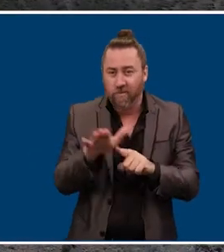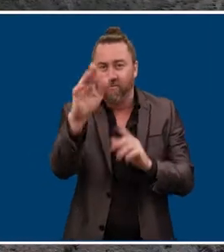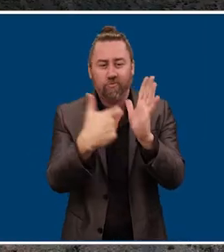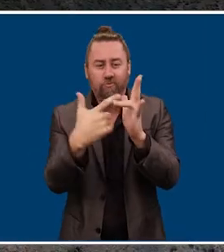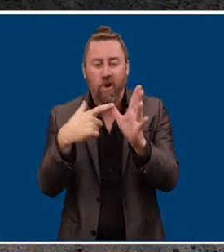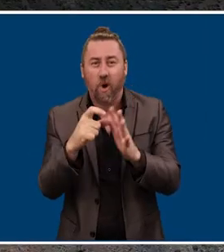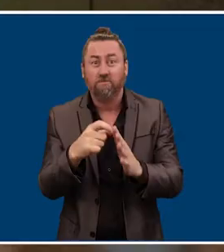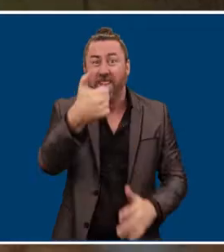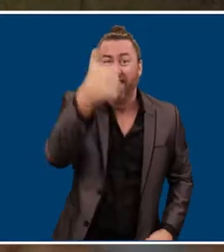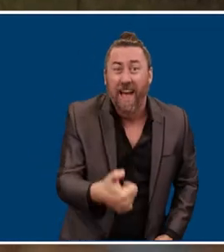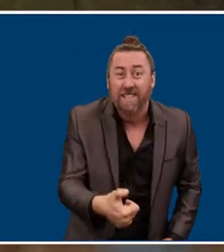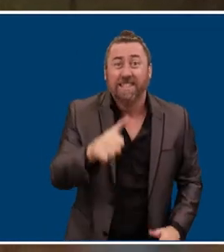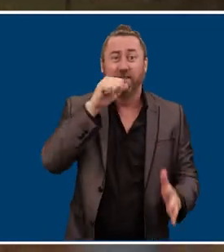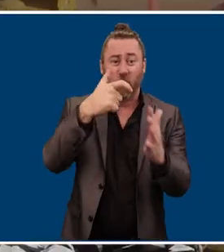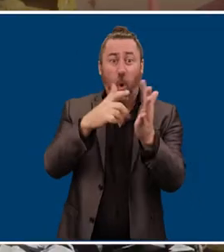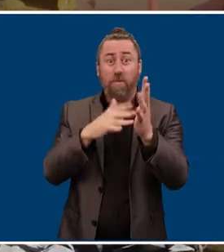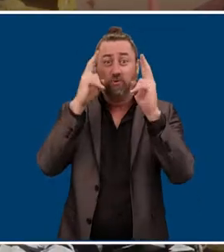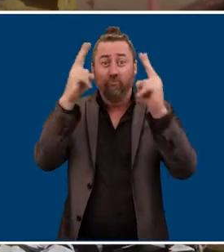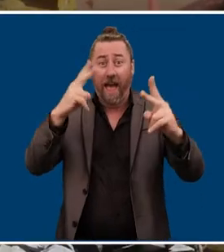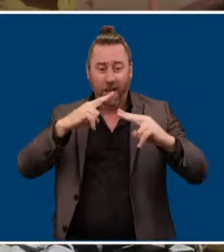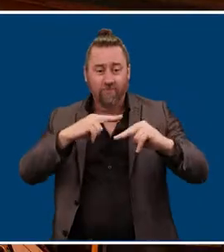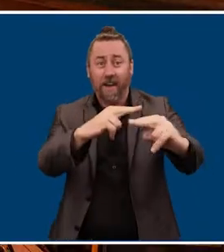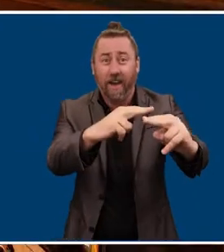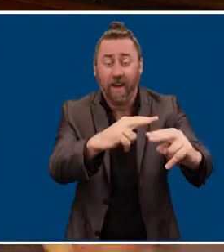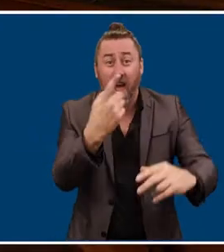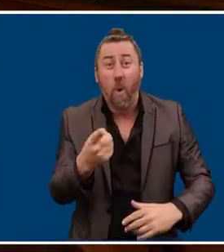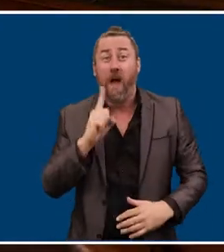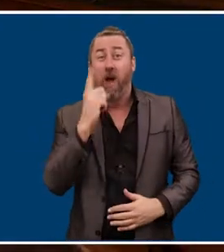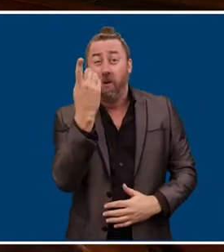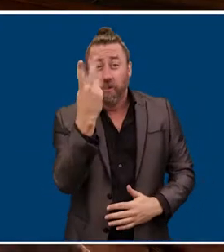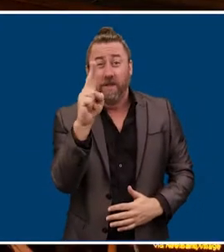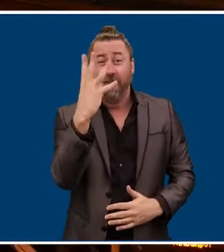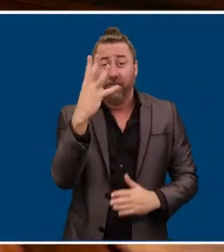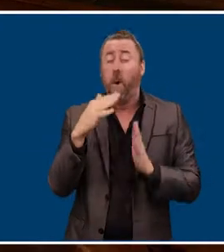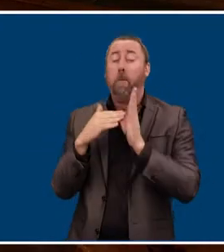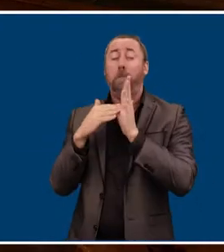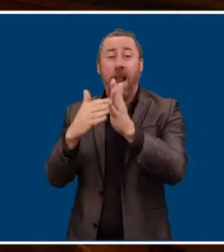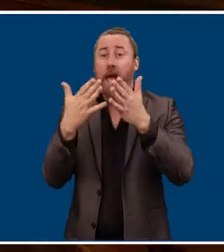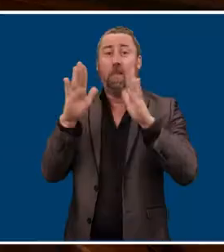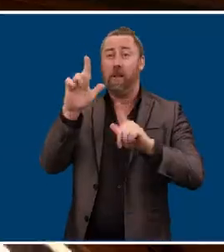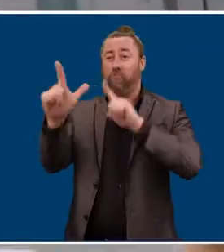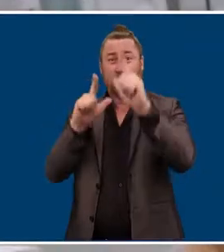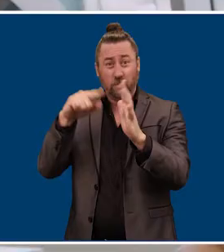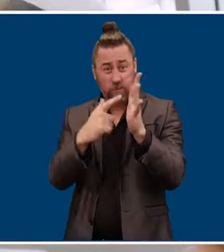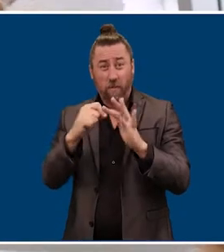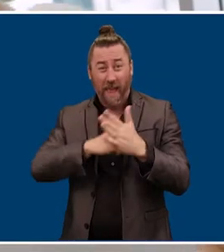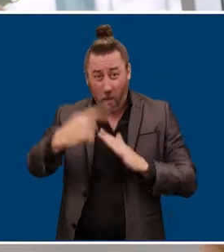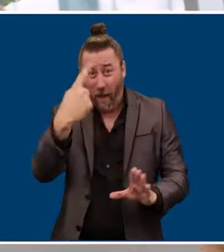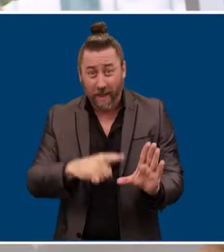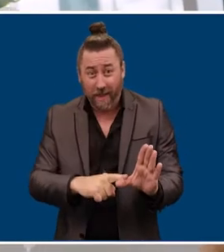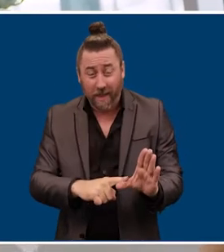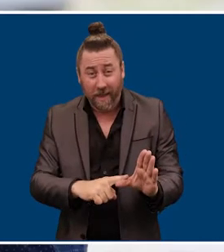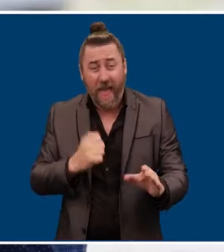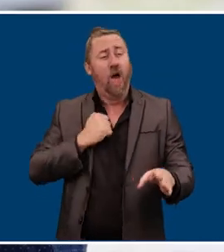road, 6,600 kilometres of rail track, and 124 million public transport trips each year. Our